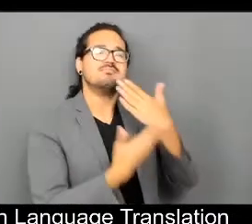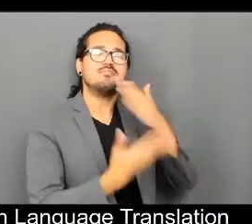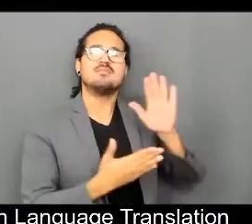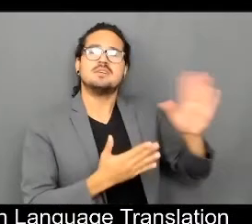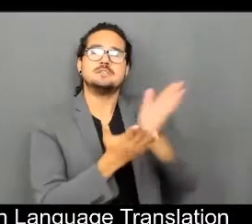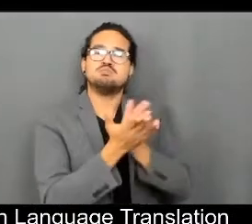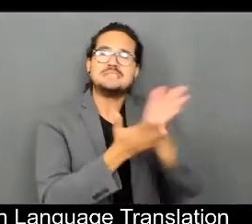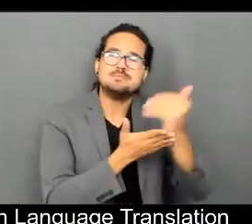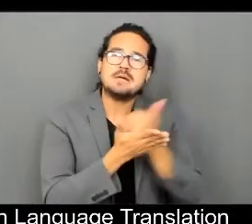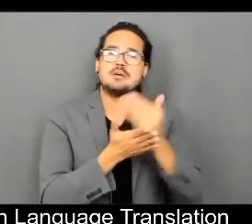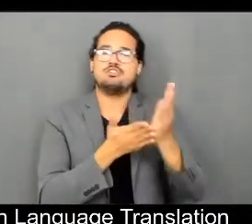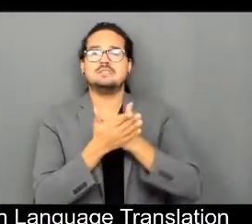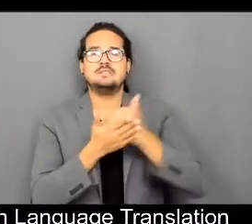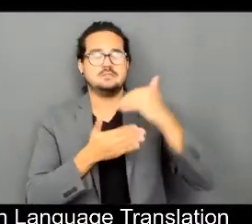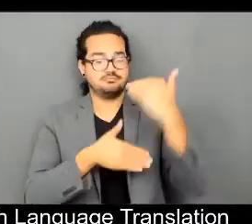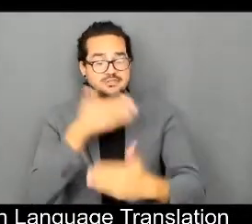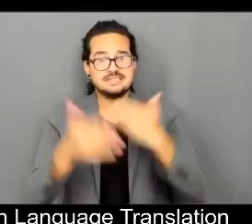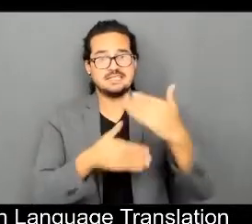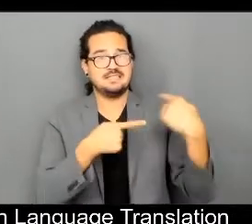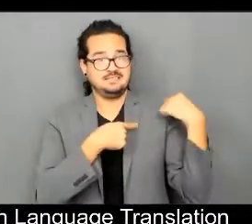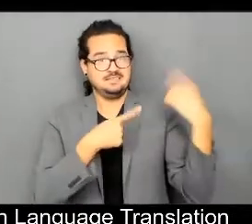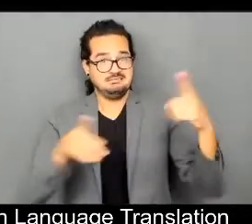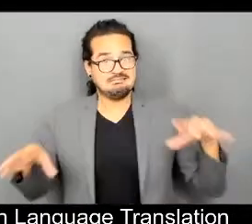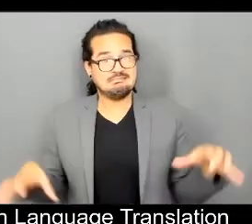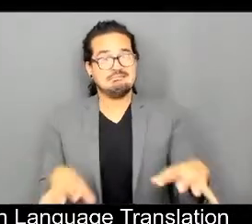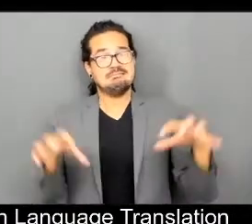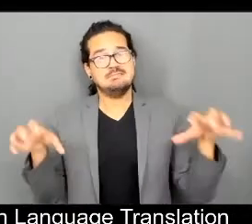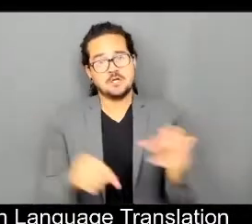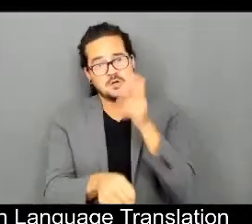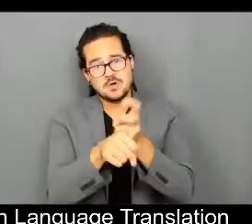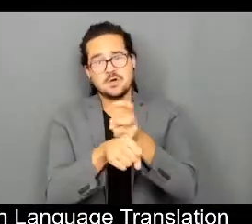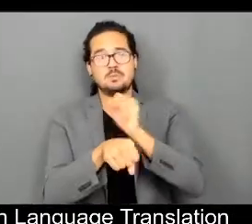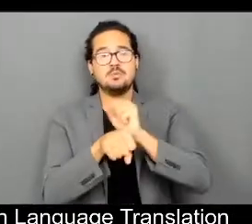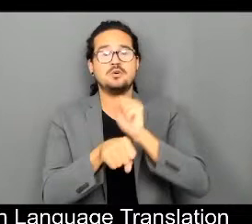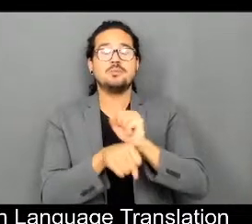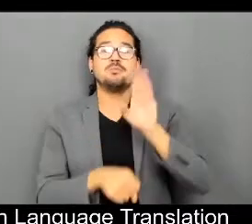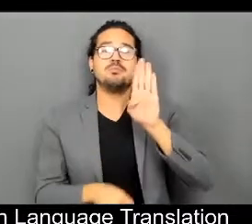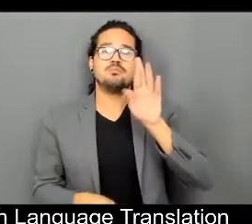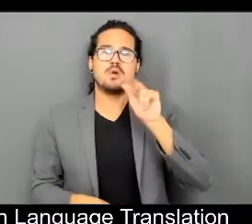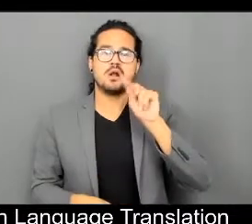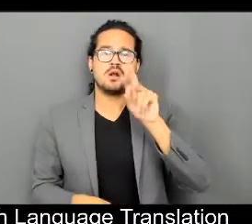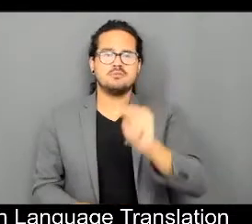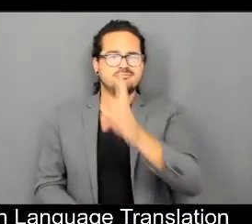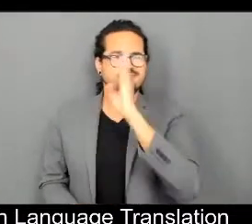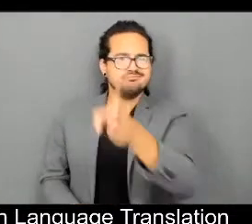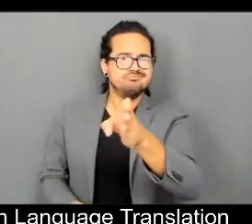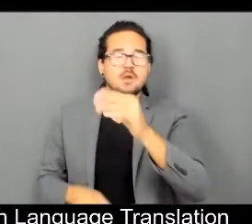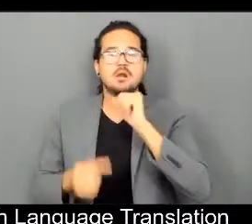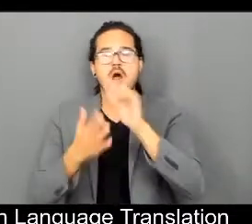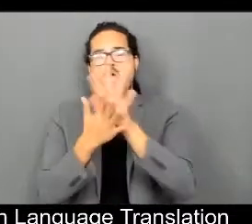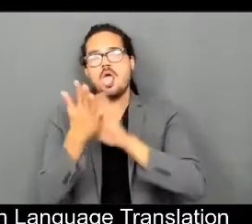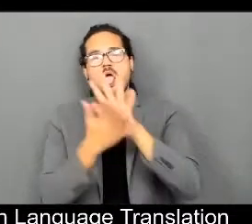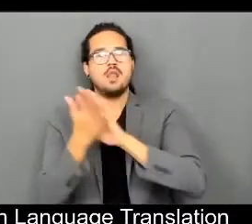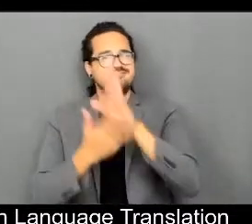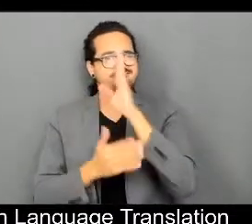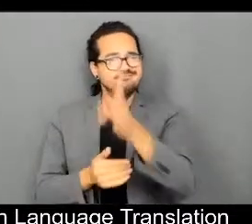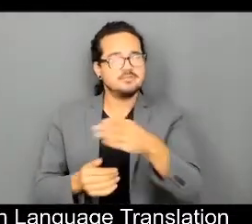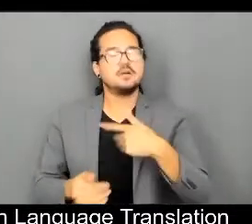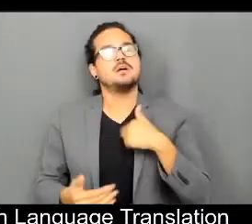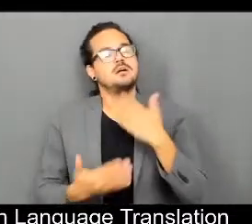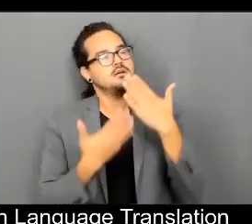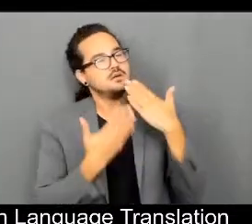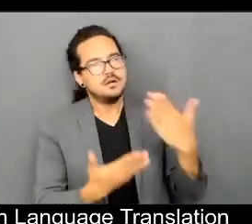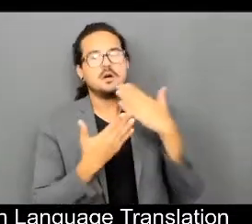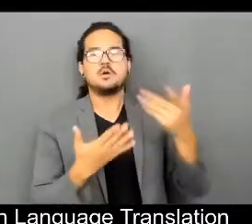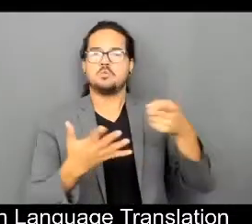you. Brendan straight talking. I'm hoping we put this fire out soon enough. We don't all end up with beards like Brendan, but that'd be impressive